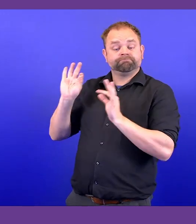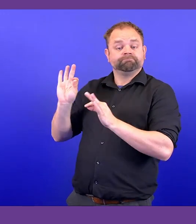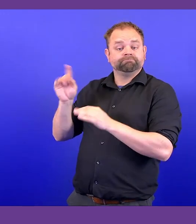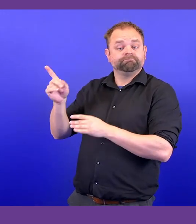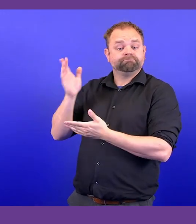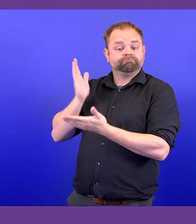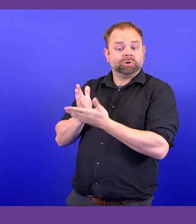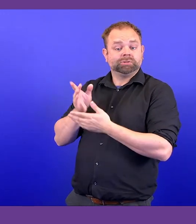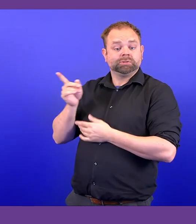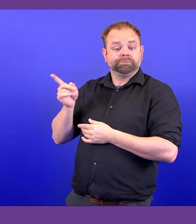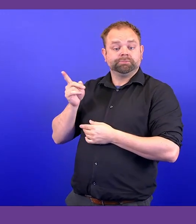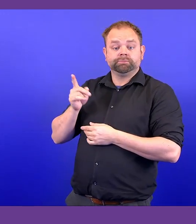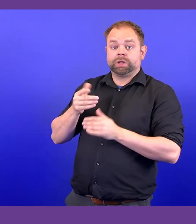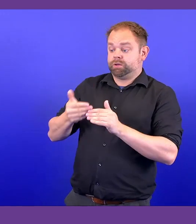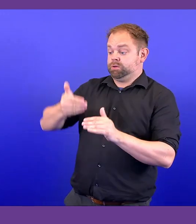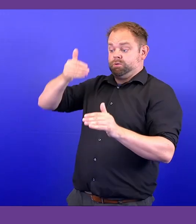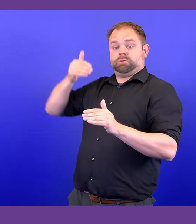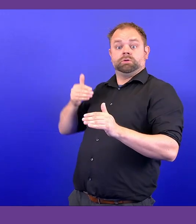for this.